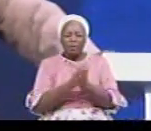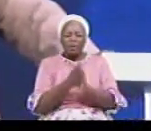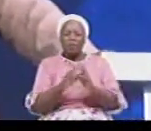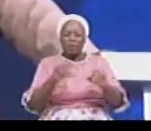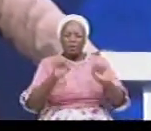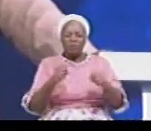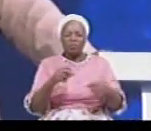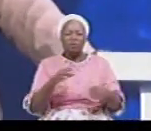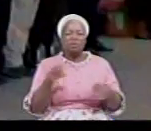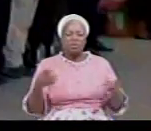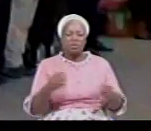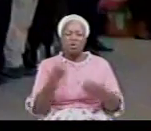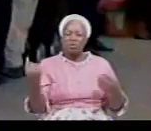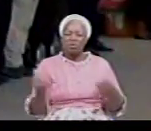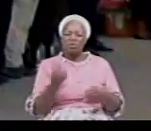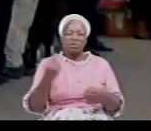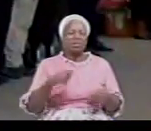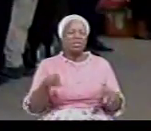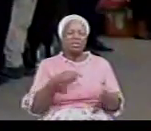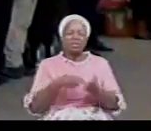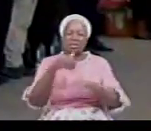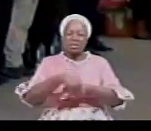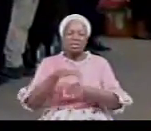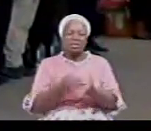in Jesus' name.